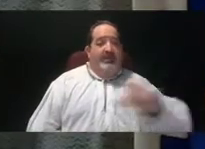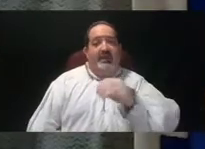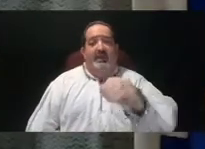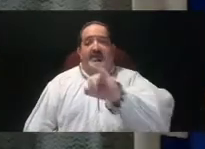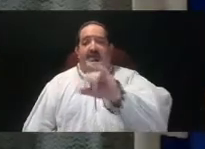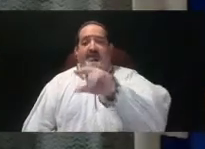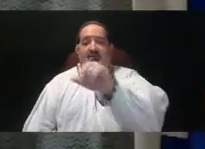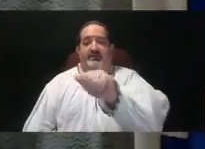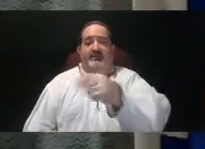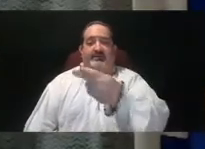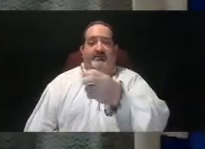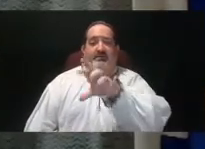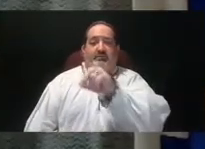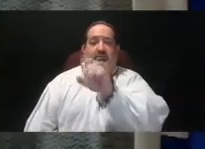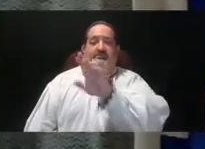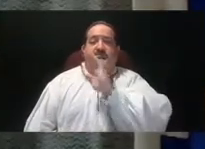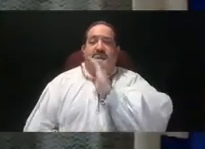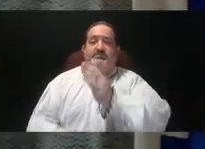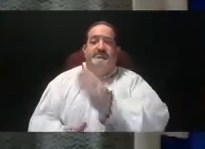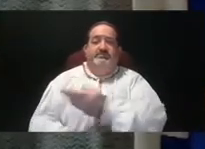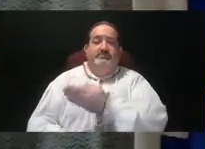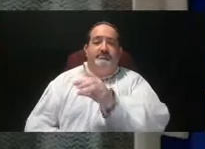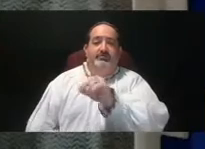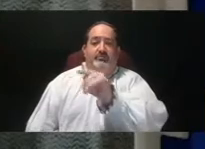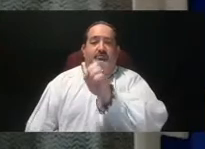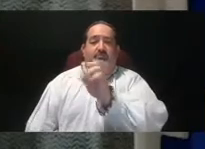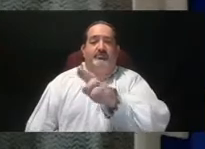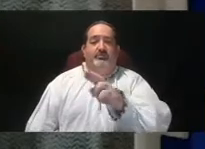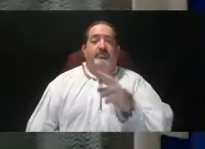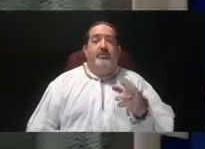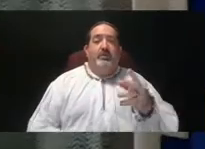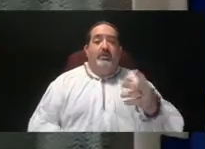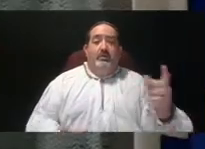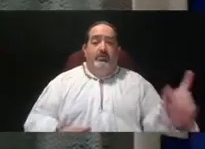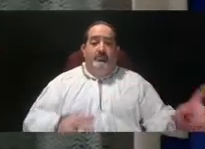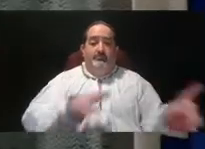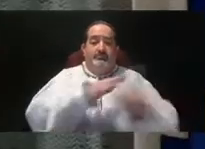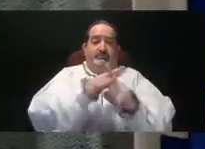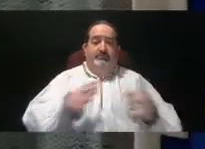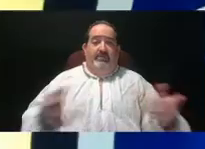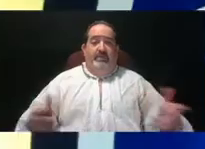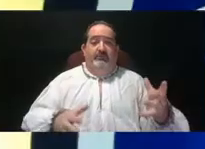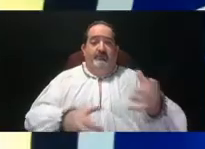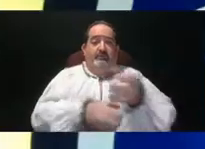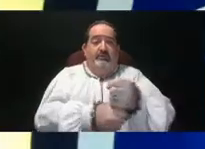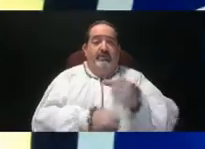present themselves, that they might receive this fief and pledge their fealty and homage.